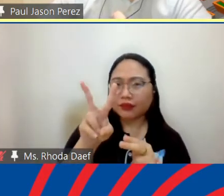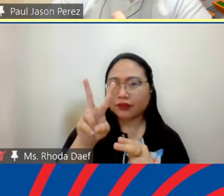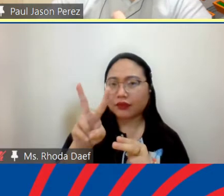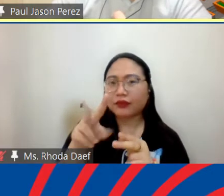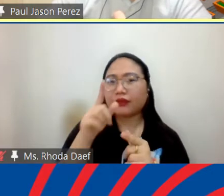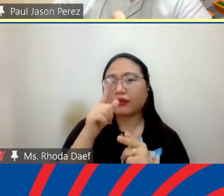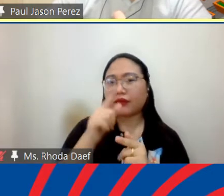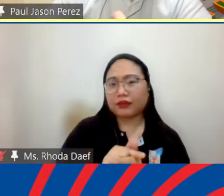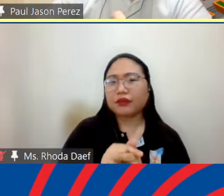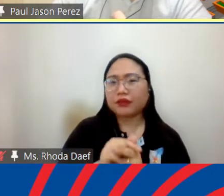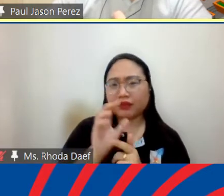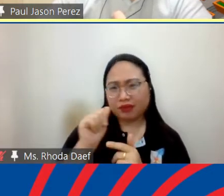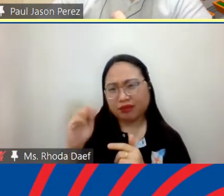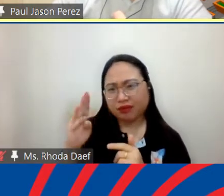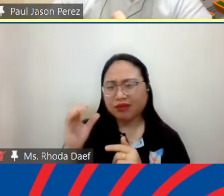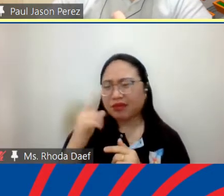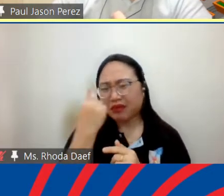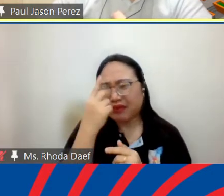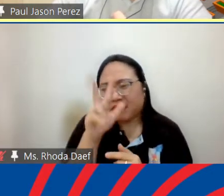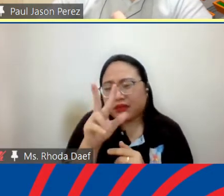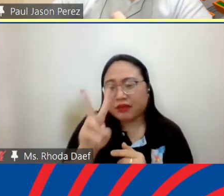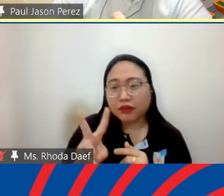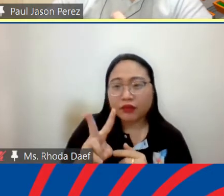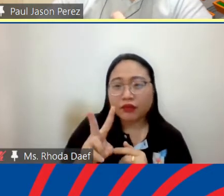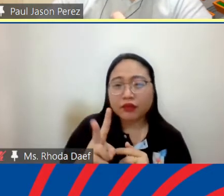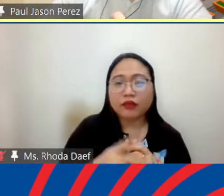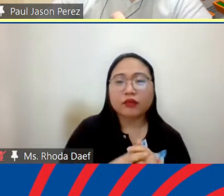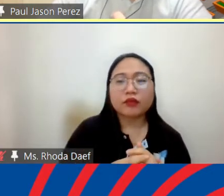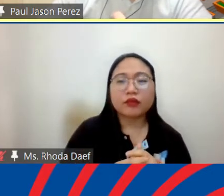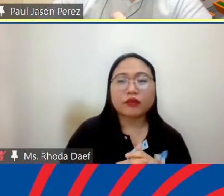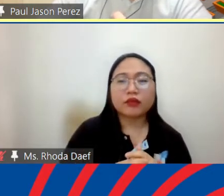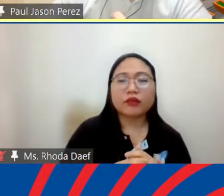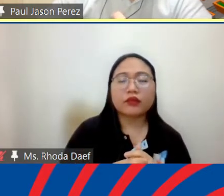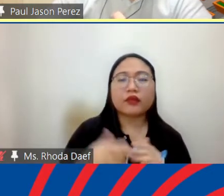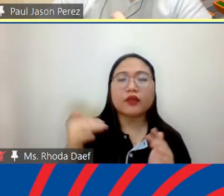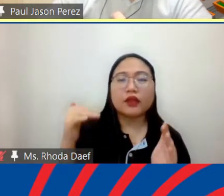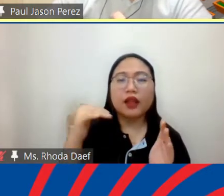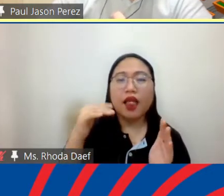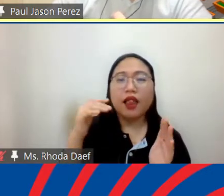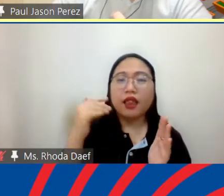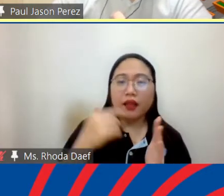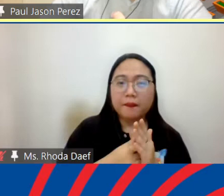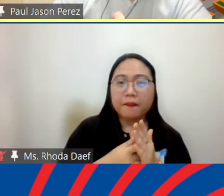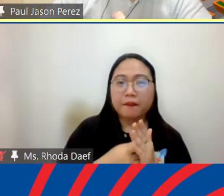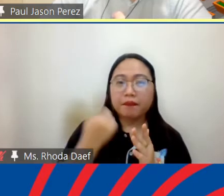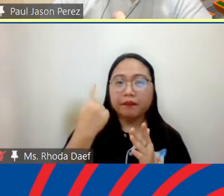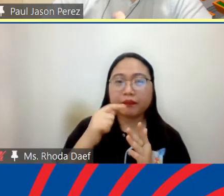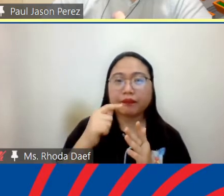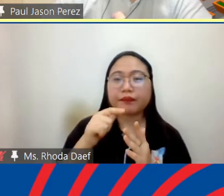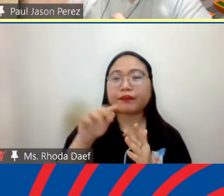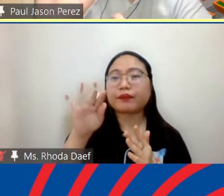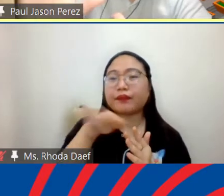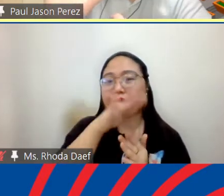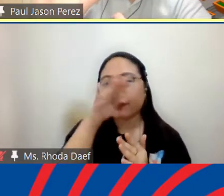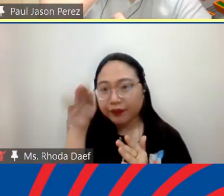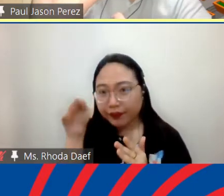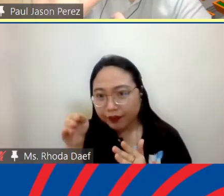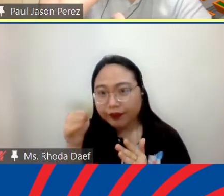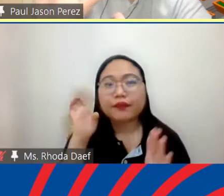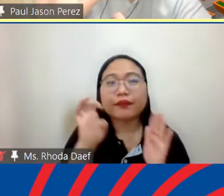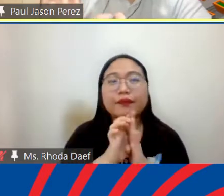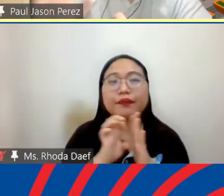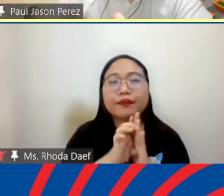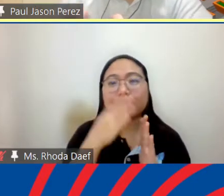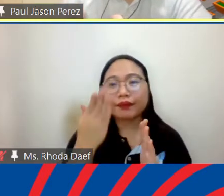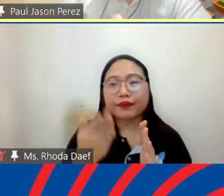So as you can see, if it's 32 characters, then the file will look like this. So madali